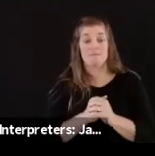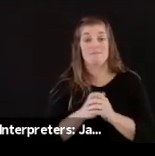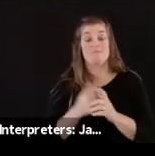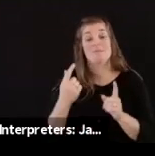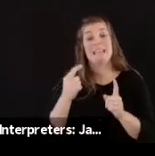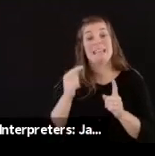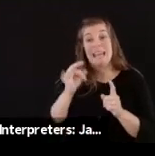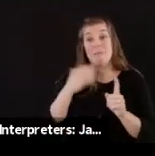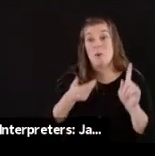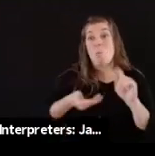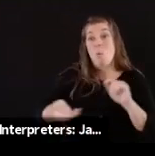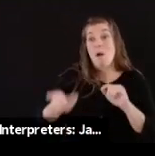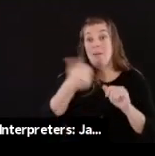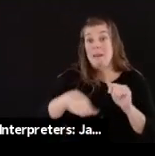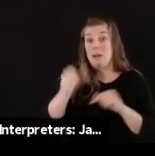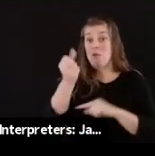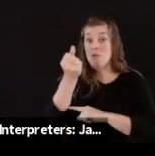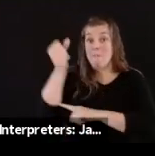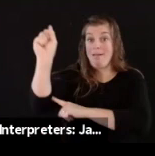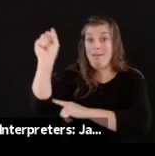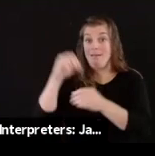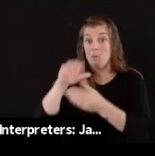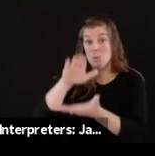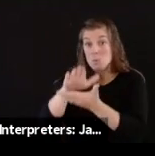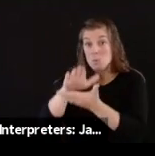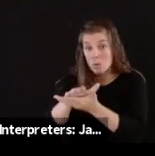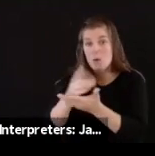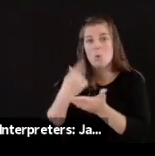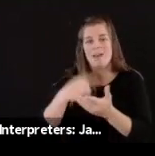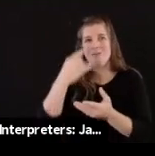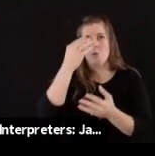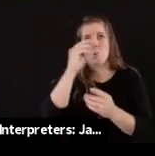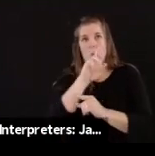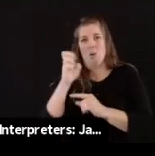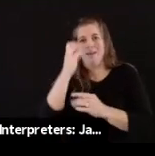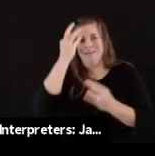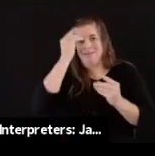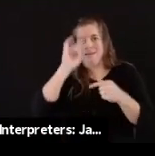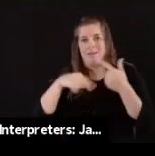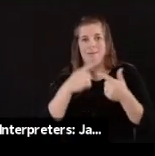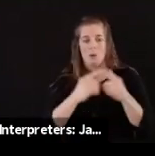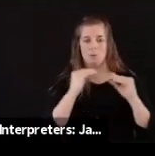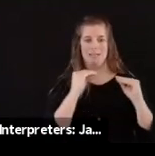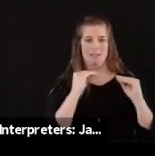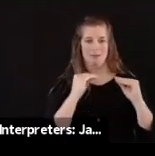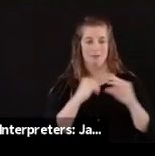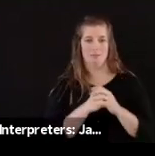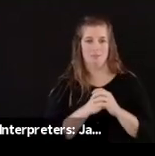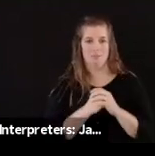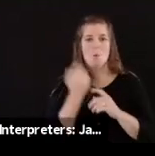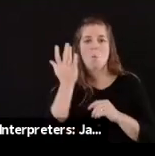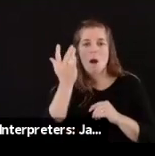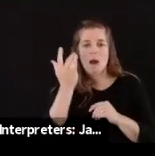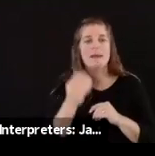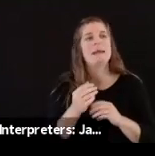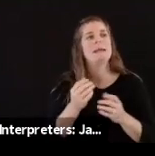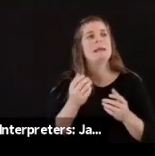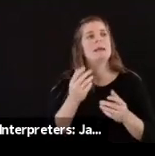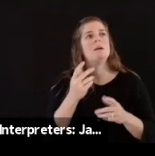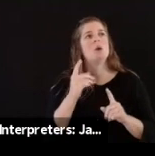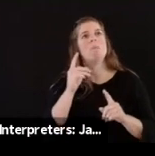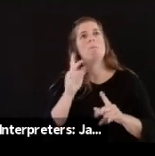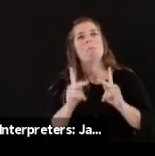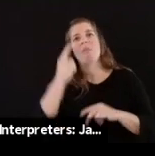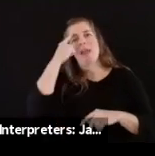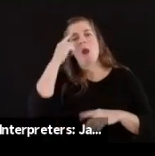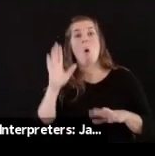going to require some rethinking about what teaching and learning look like. Because there's this misconception that if we give students any wiggle